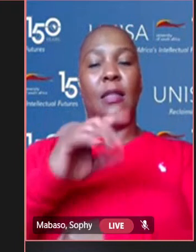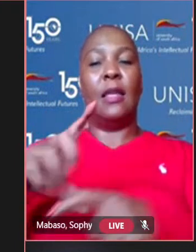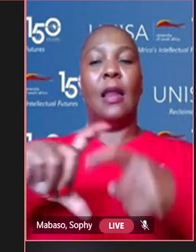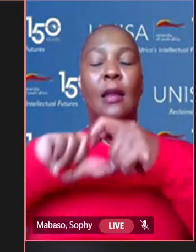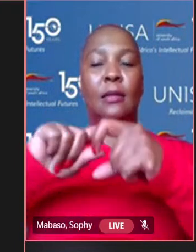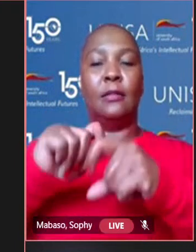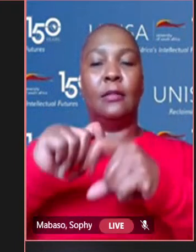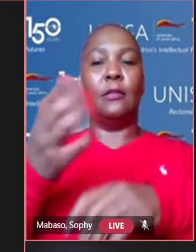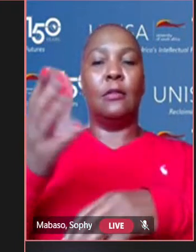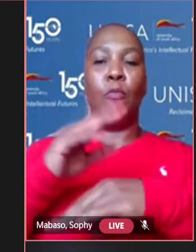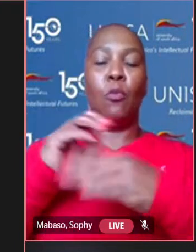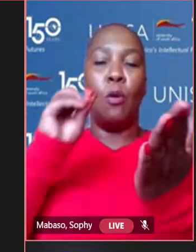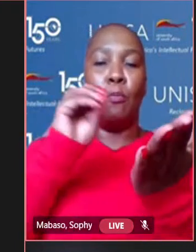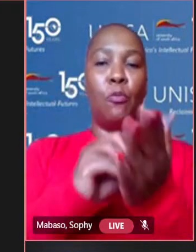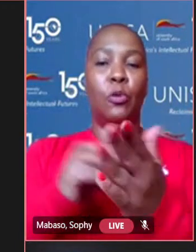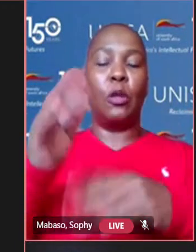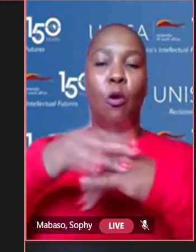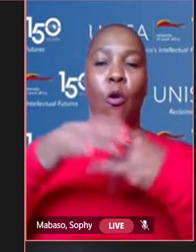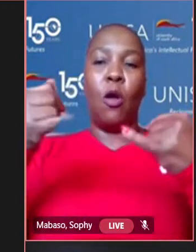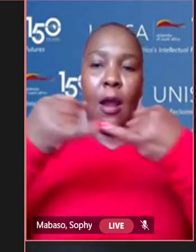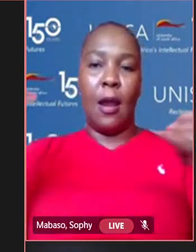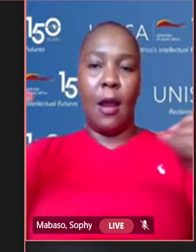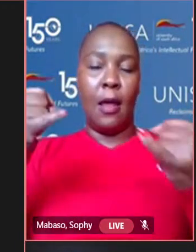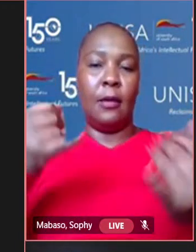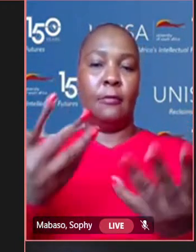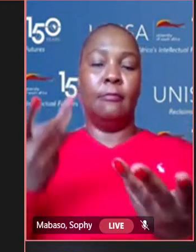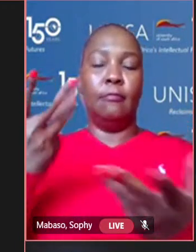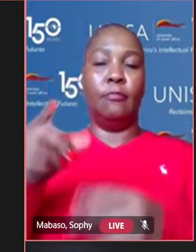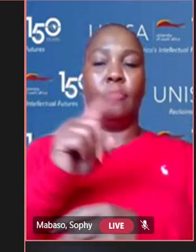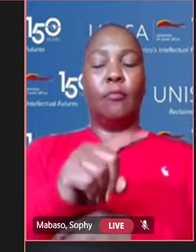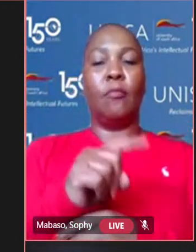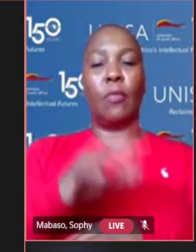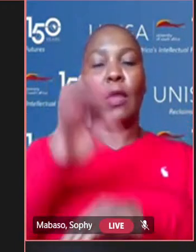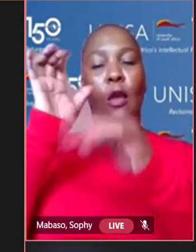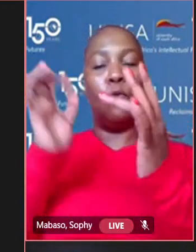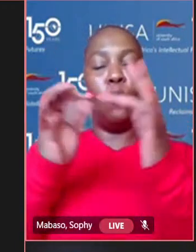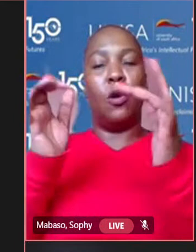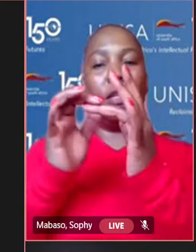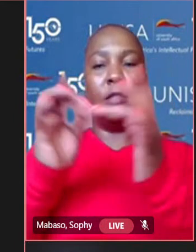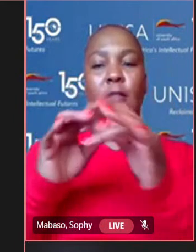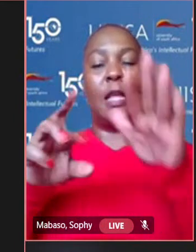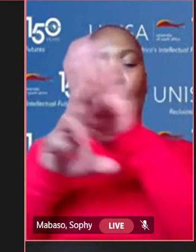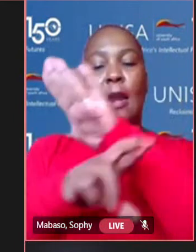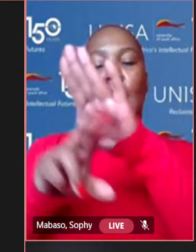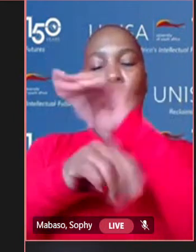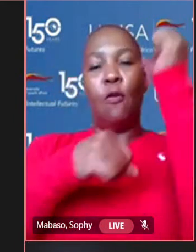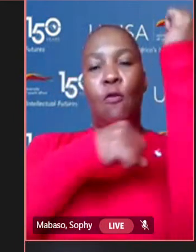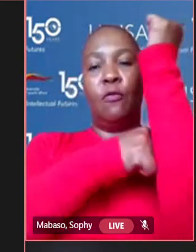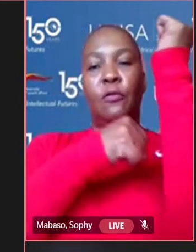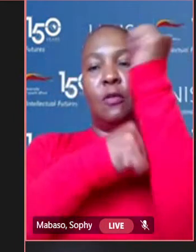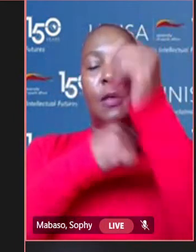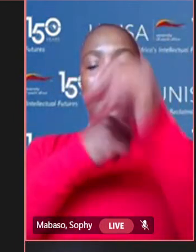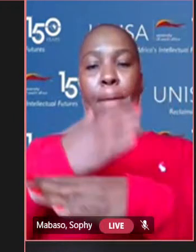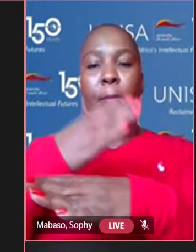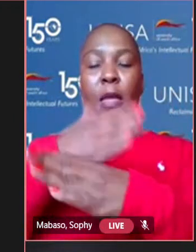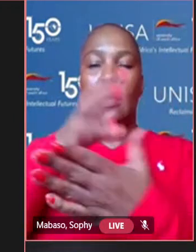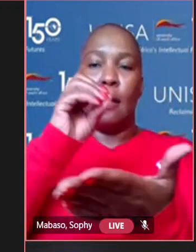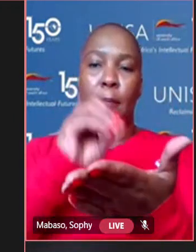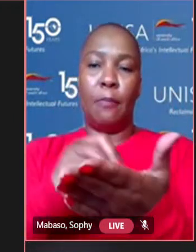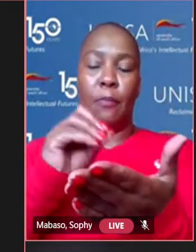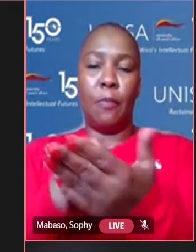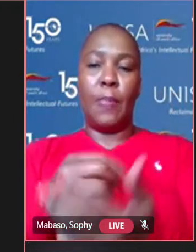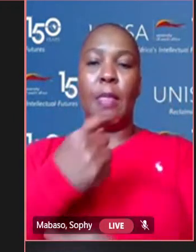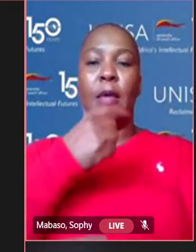appointment. Then, as I mentioned, you can contact a counsellor at a regional office to make an appointment for counselling in